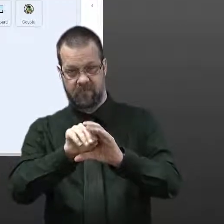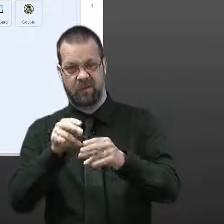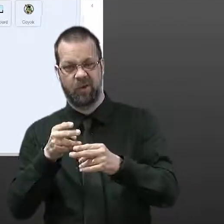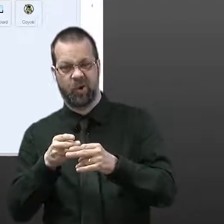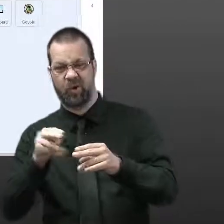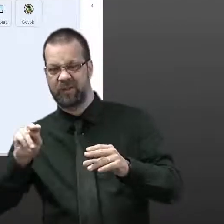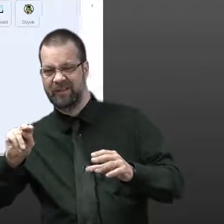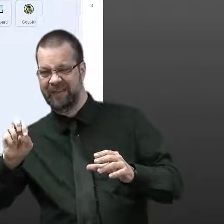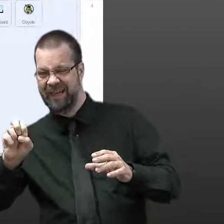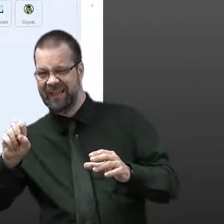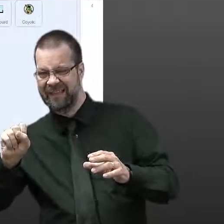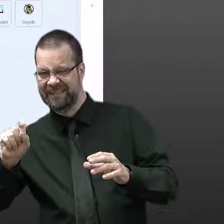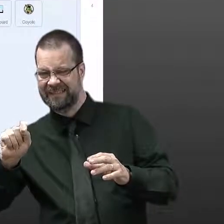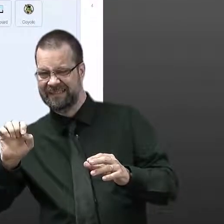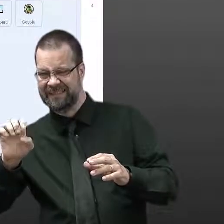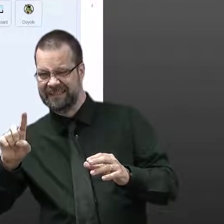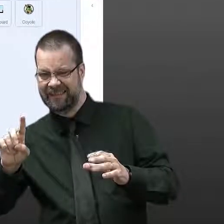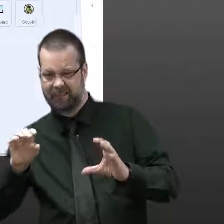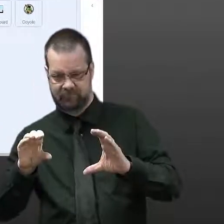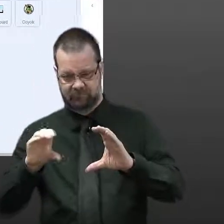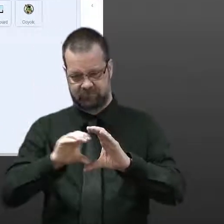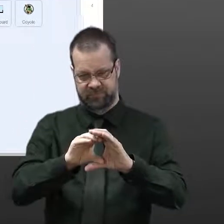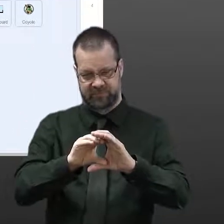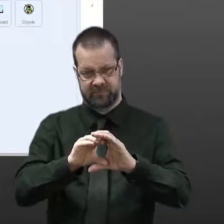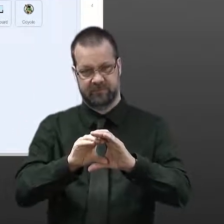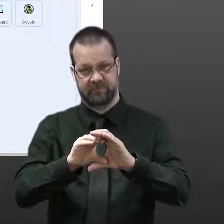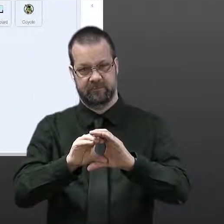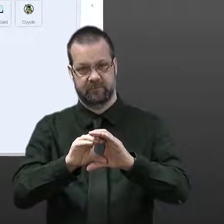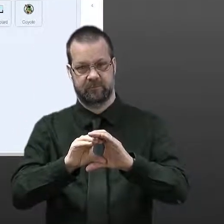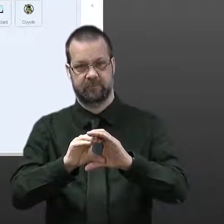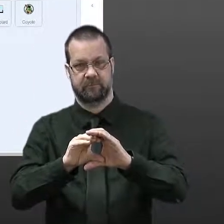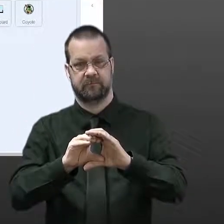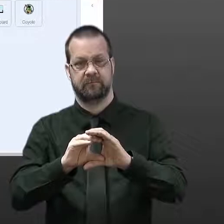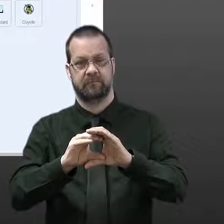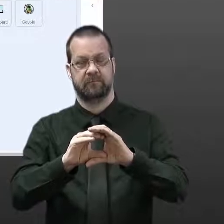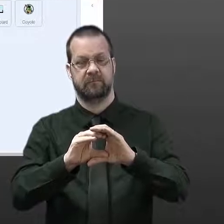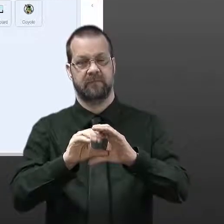that'll go nested inside of the forever block.